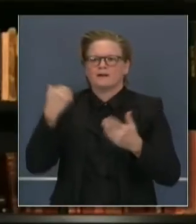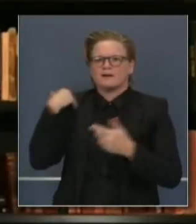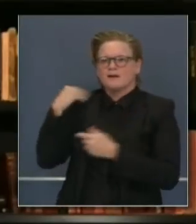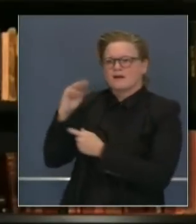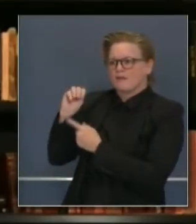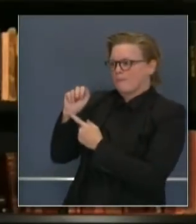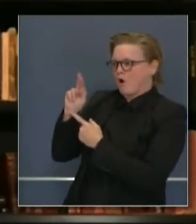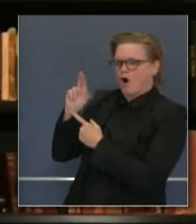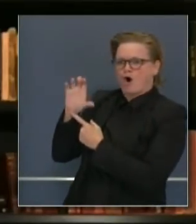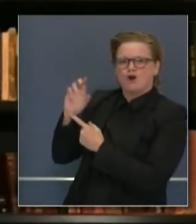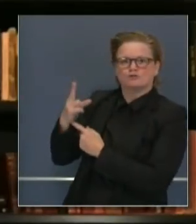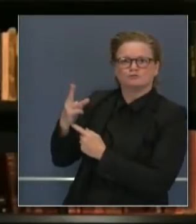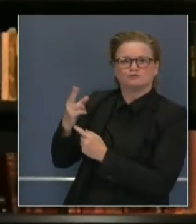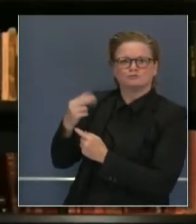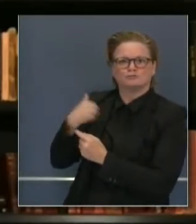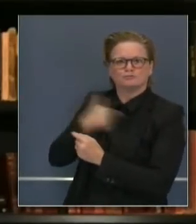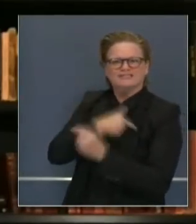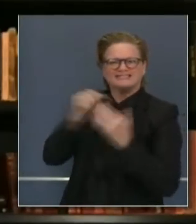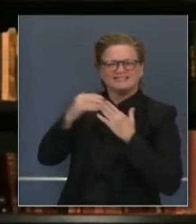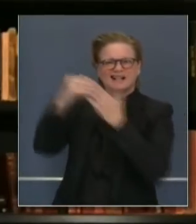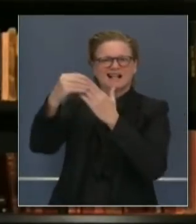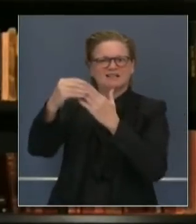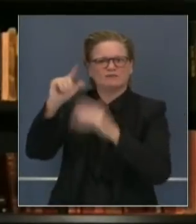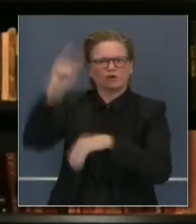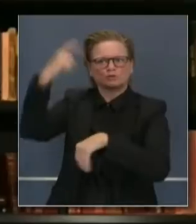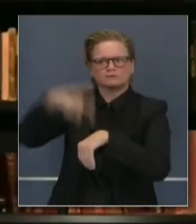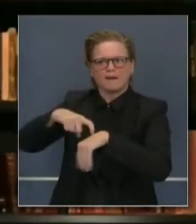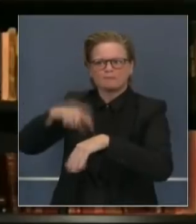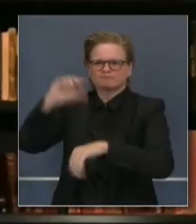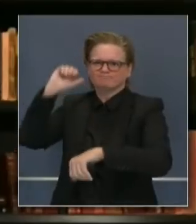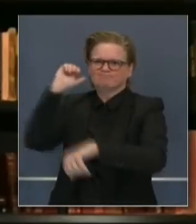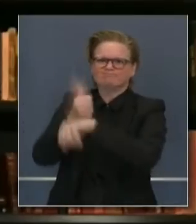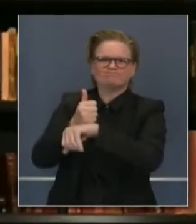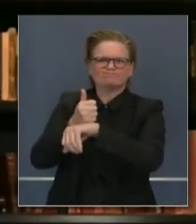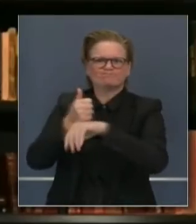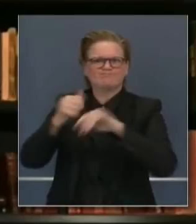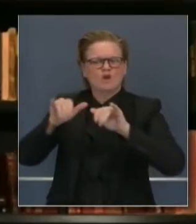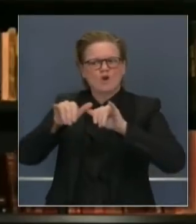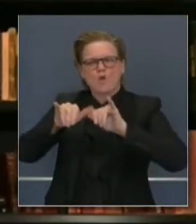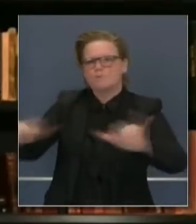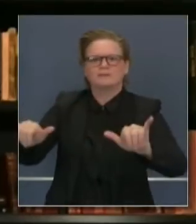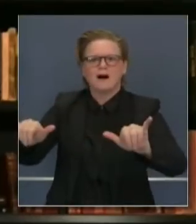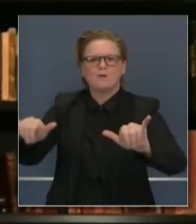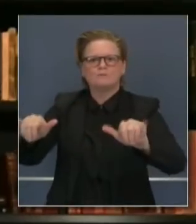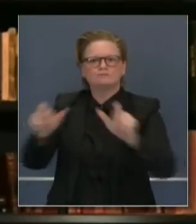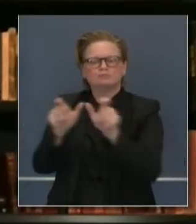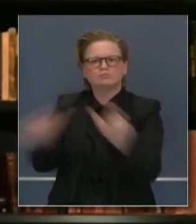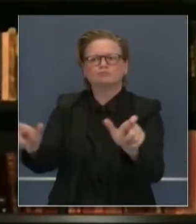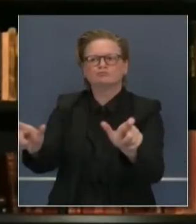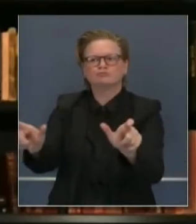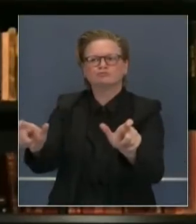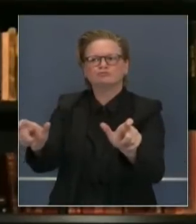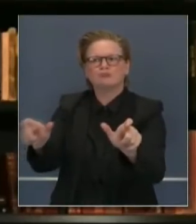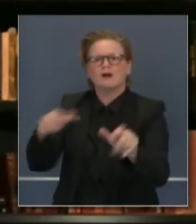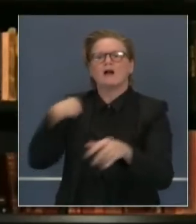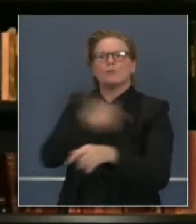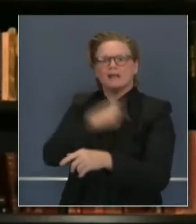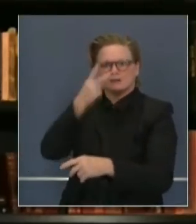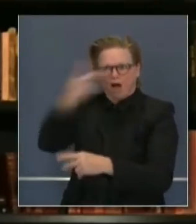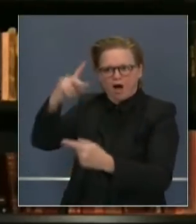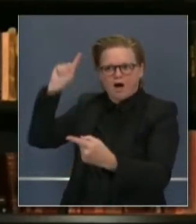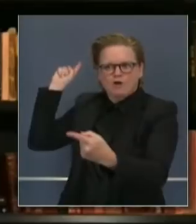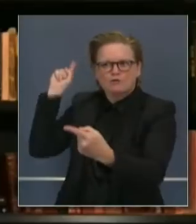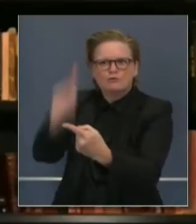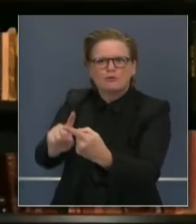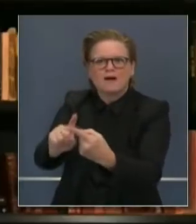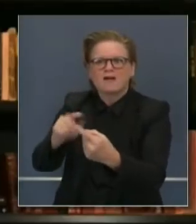states experienced, particularly larger states, and that first wave. So we were able to bend the curve by using these